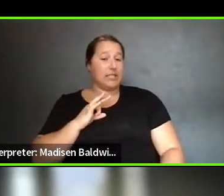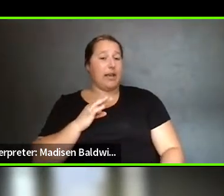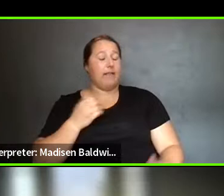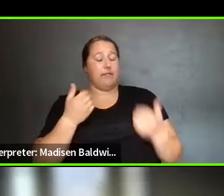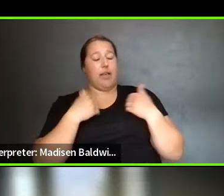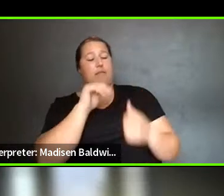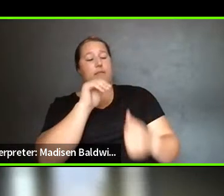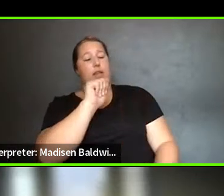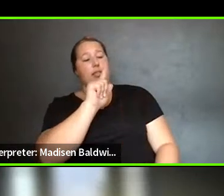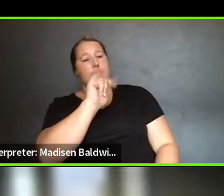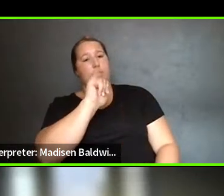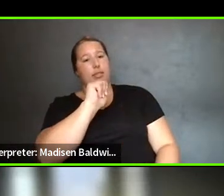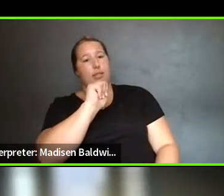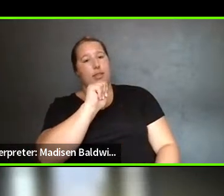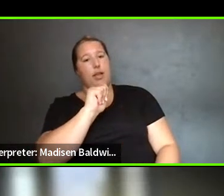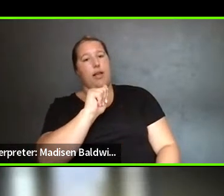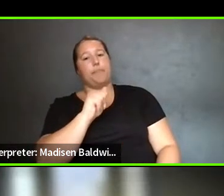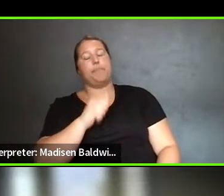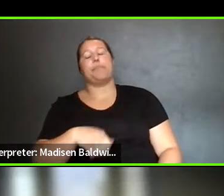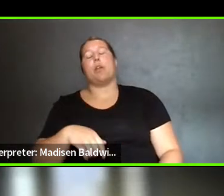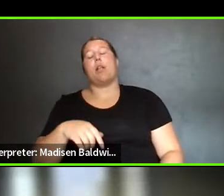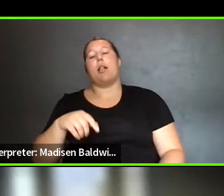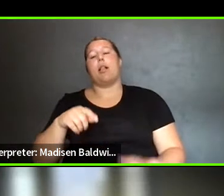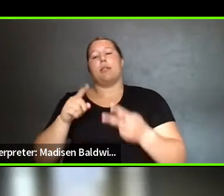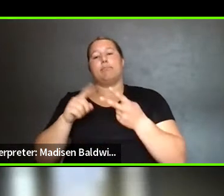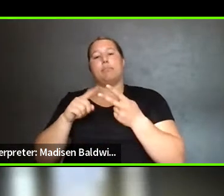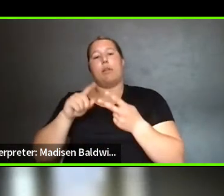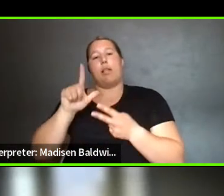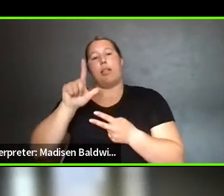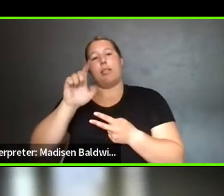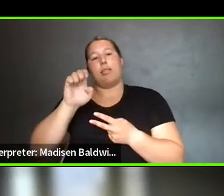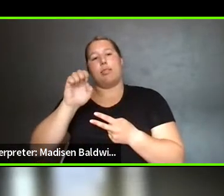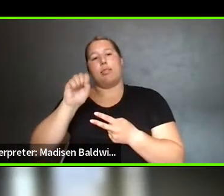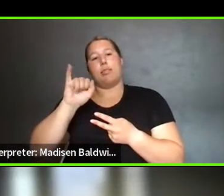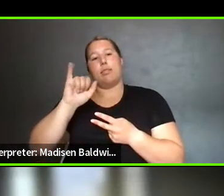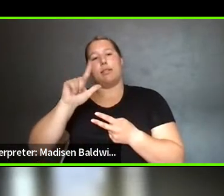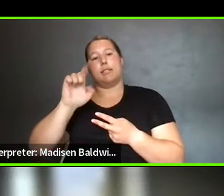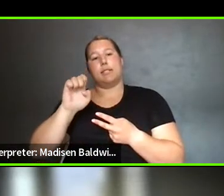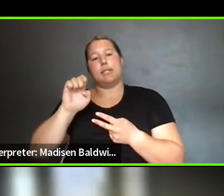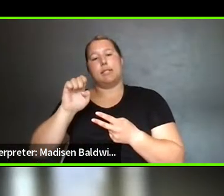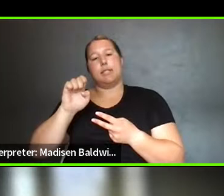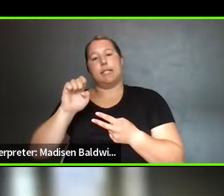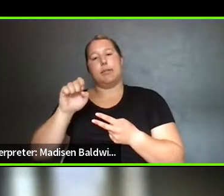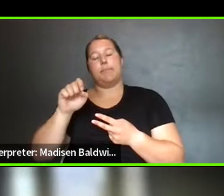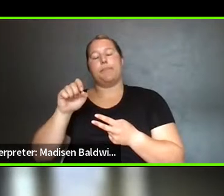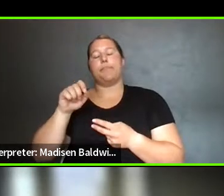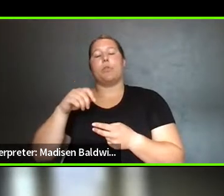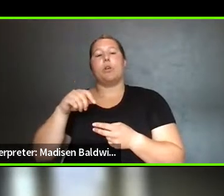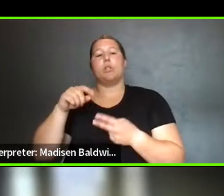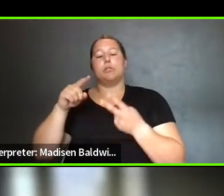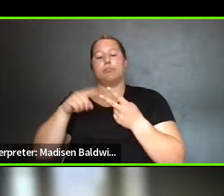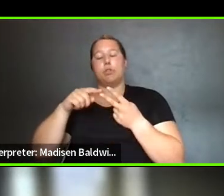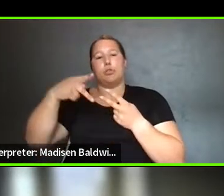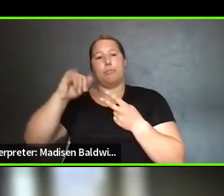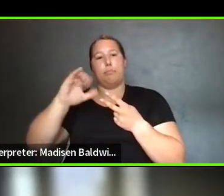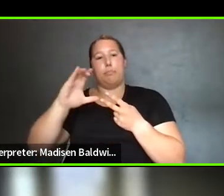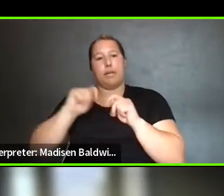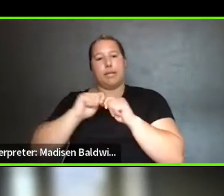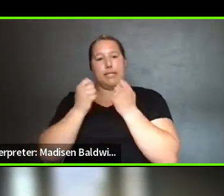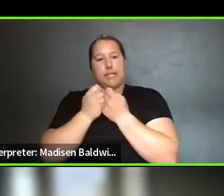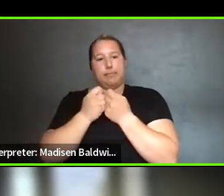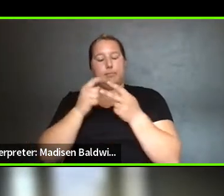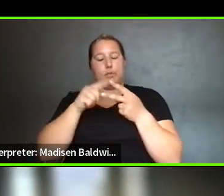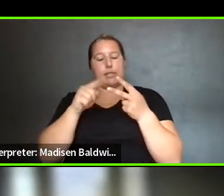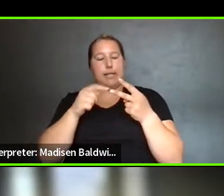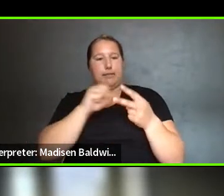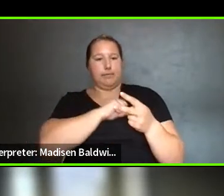coordinates it, and then we have Leslie Gordon, who is a member of our PIC team. So those are our staff. The remaining